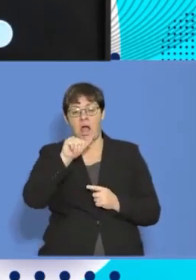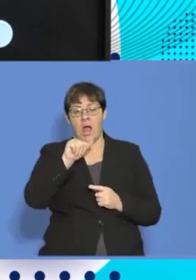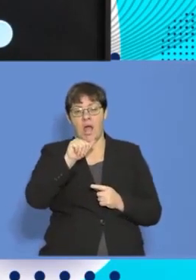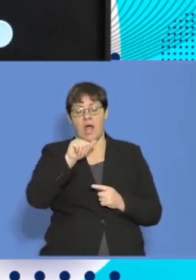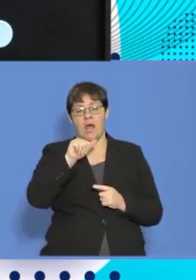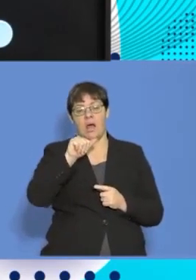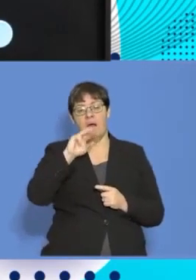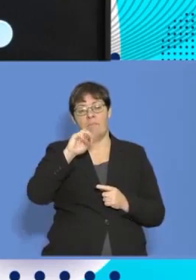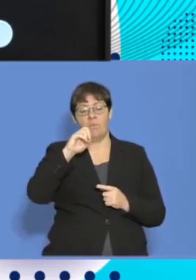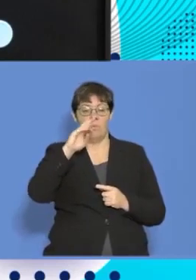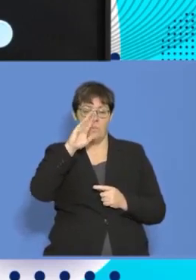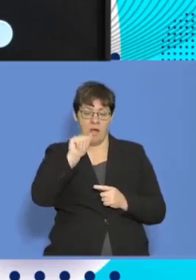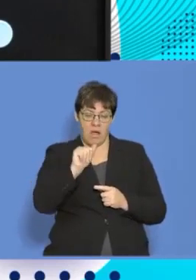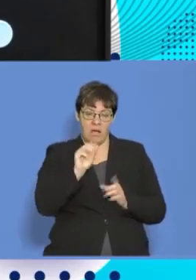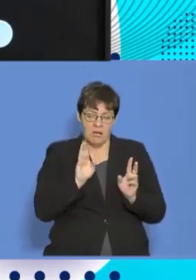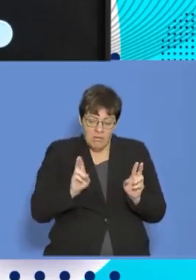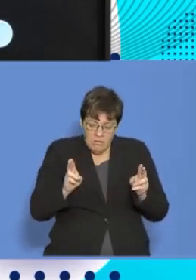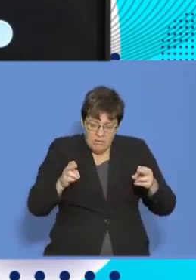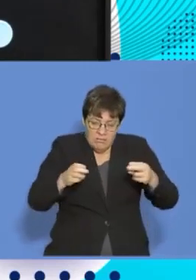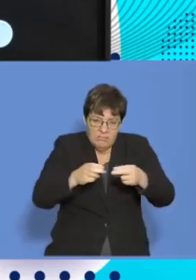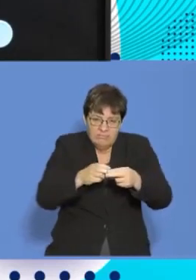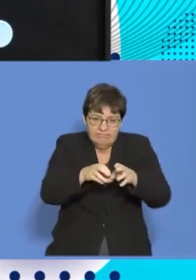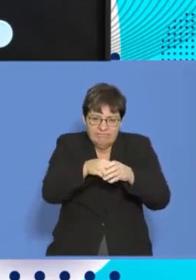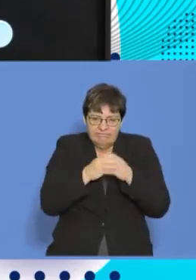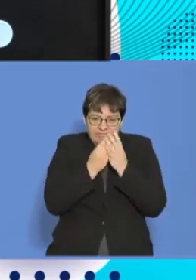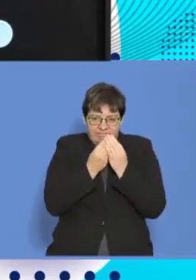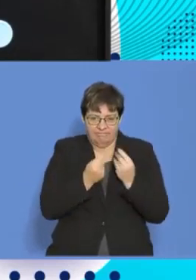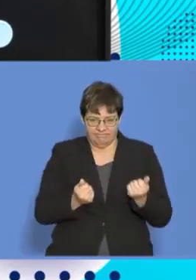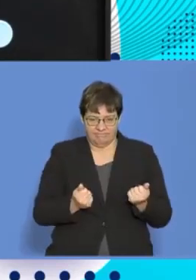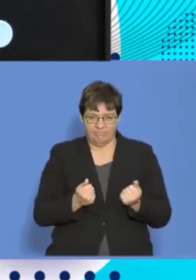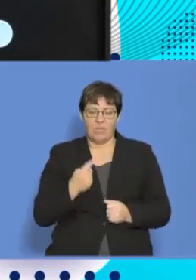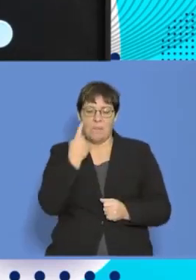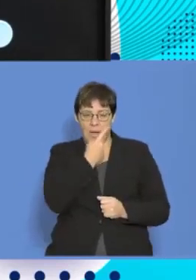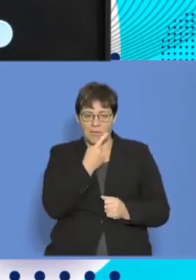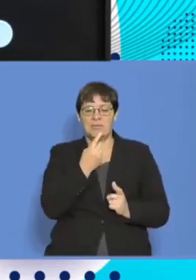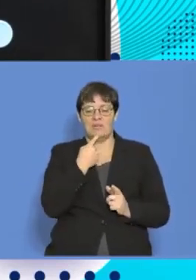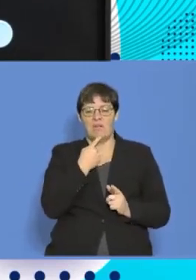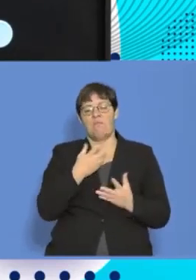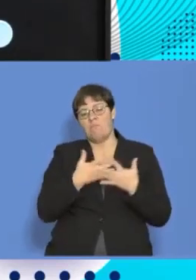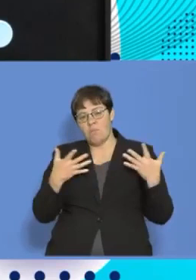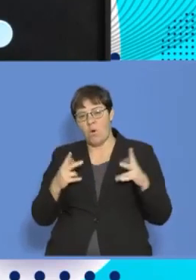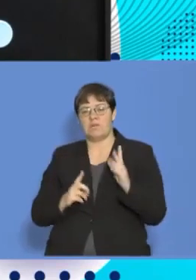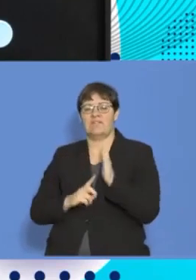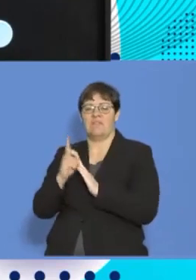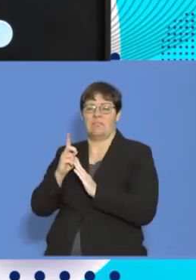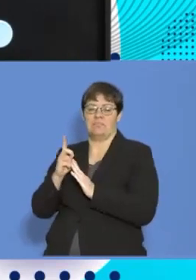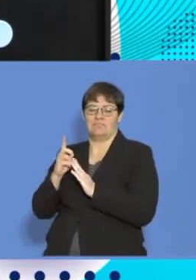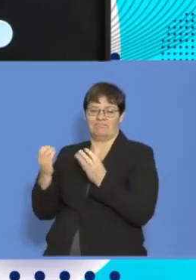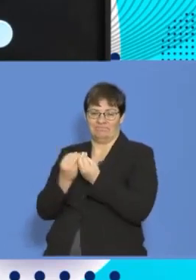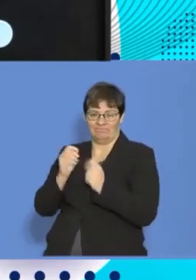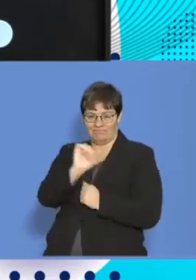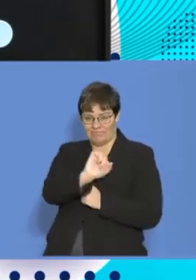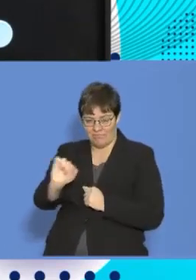will engulf its food and ingest the food. So a mouth is an adaptation in much more developed organisms